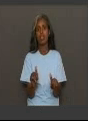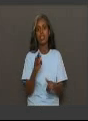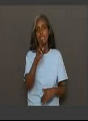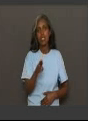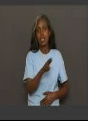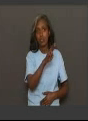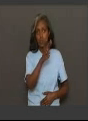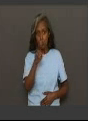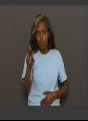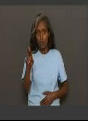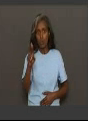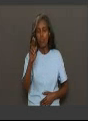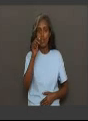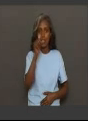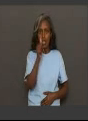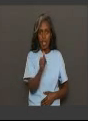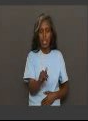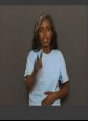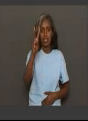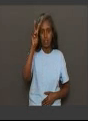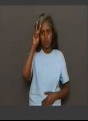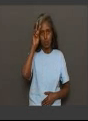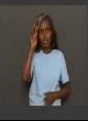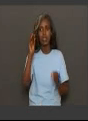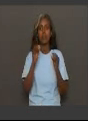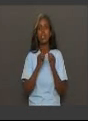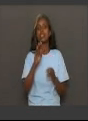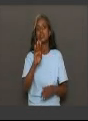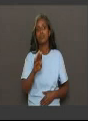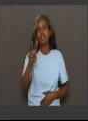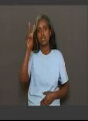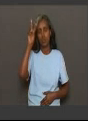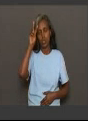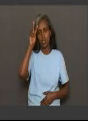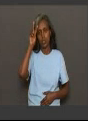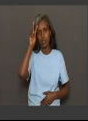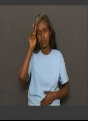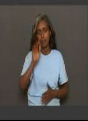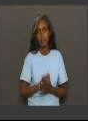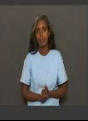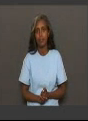over the square root of A squared plus B squared.